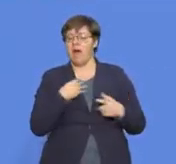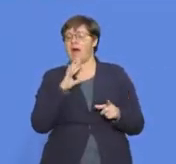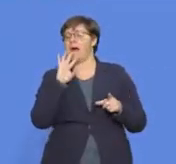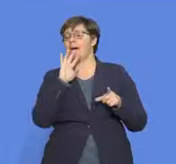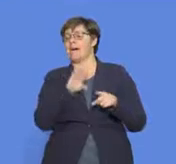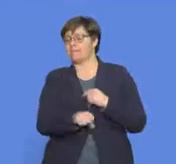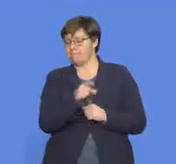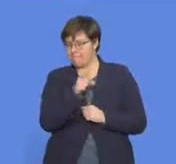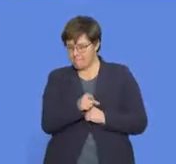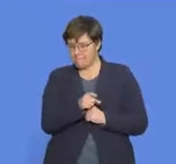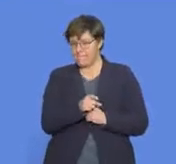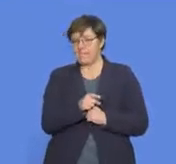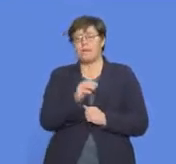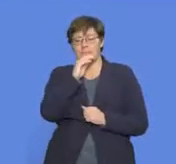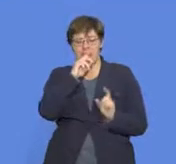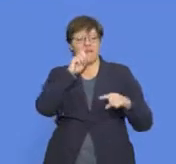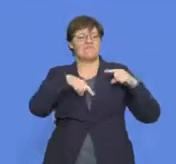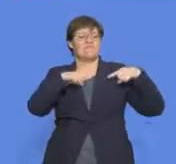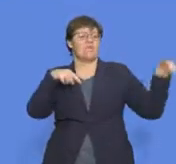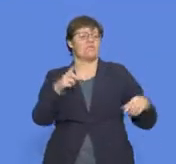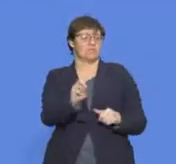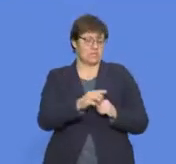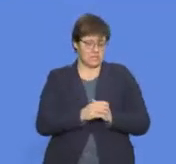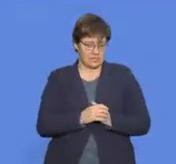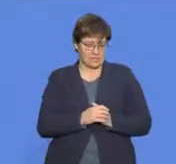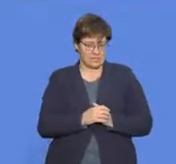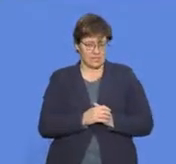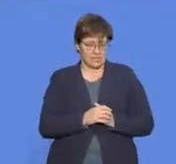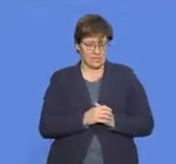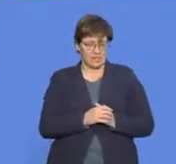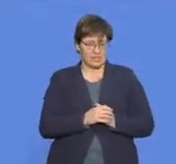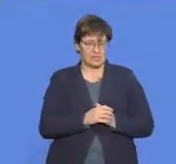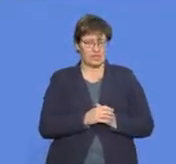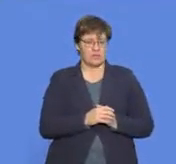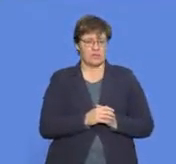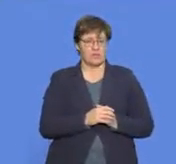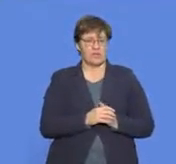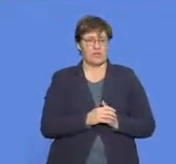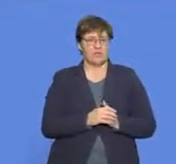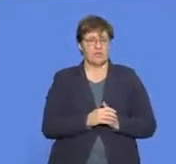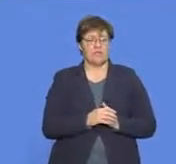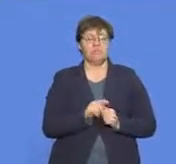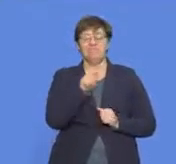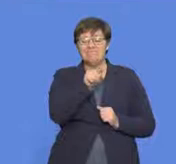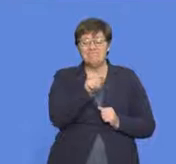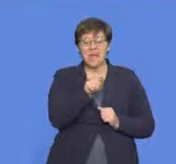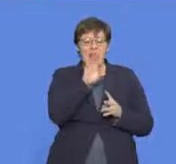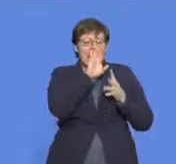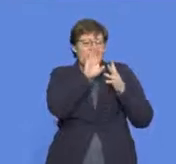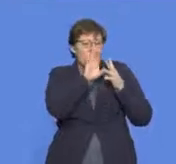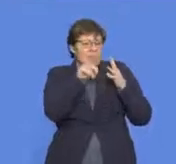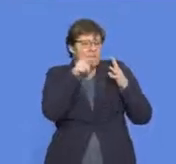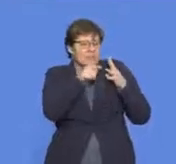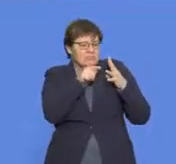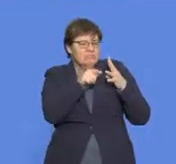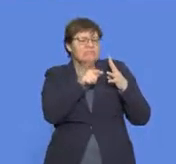hint as to what this type of variation is. And if we have a look at the definition, we see it's those